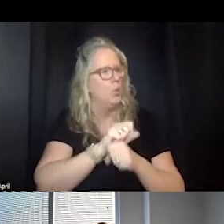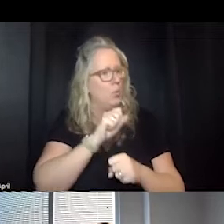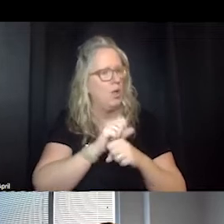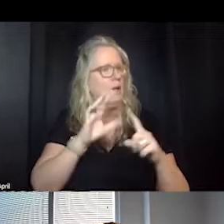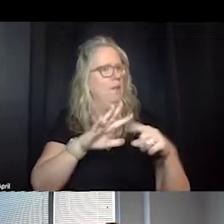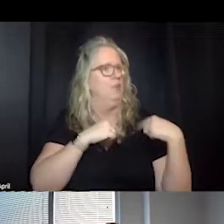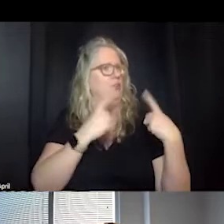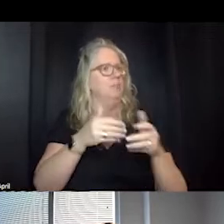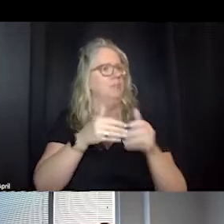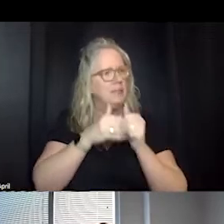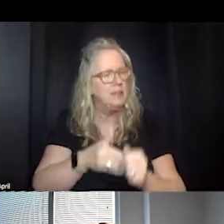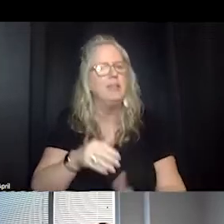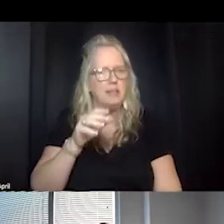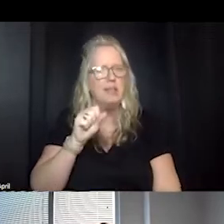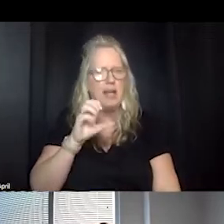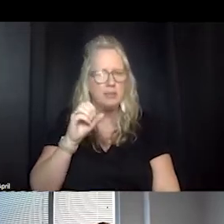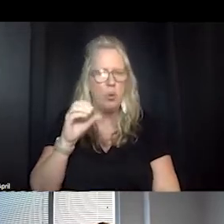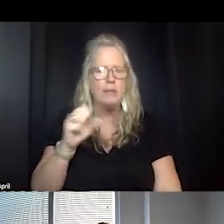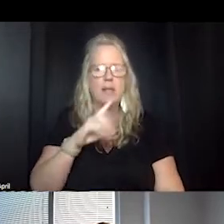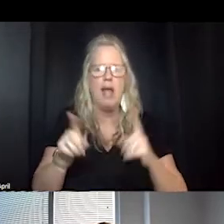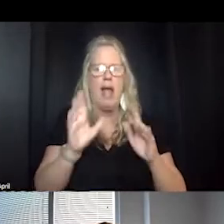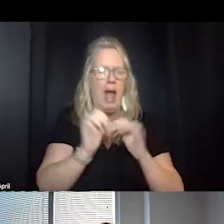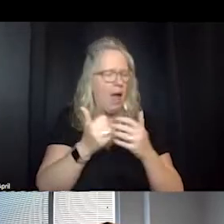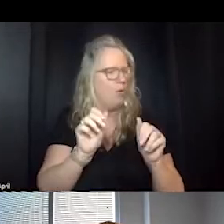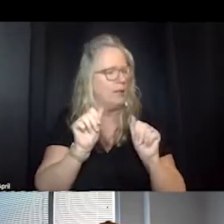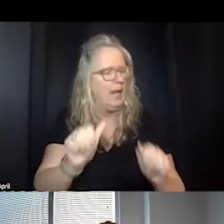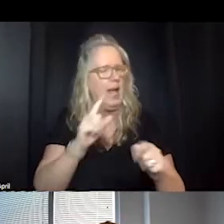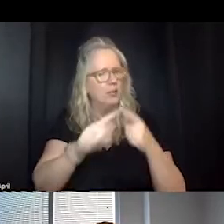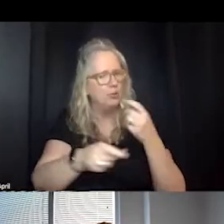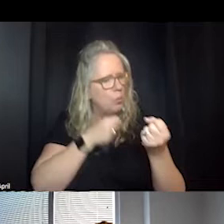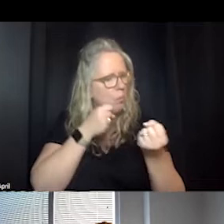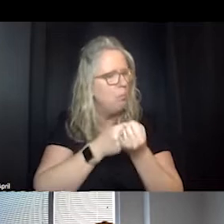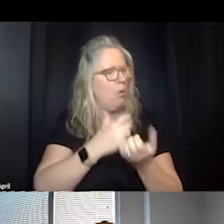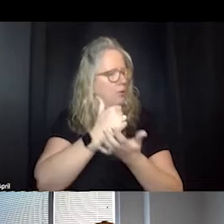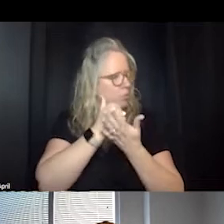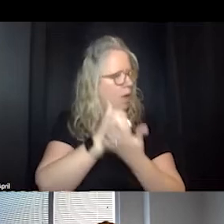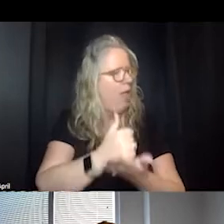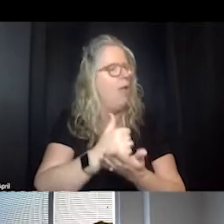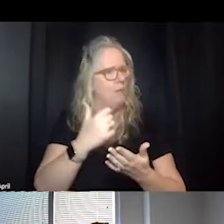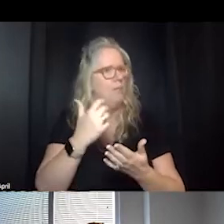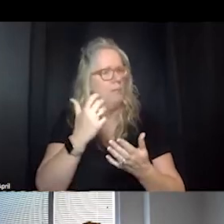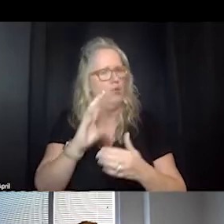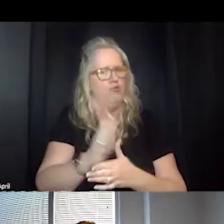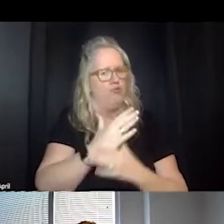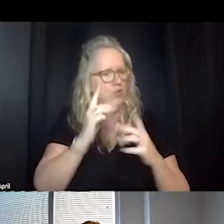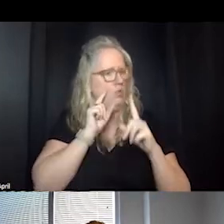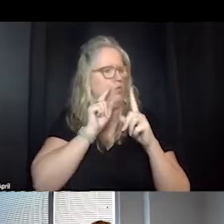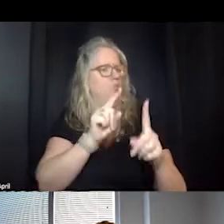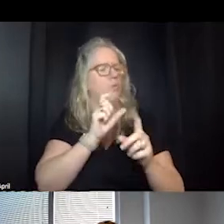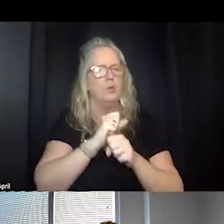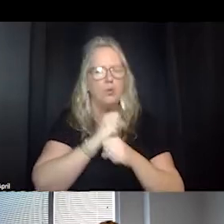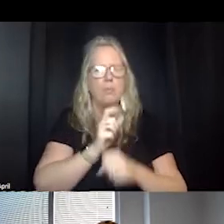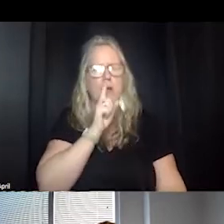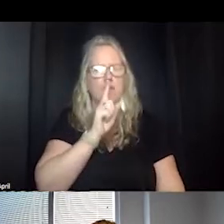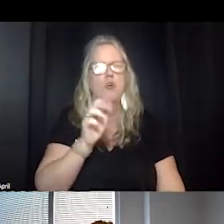leading at accesSOS and how it can support and help deliver on our shared goal of making sure that